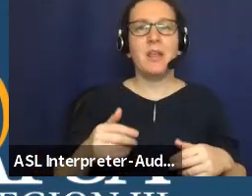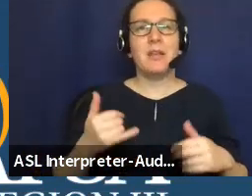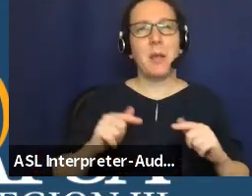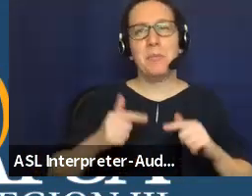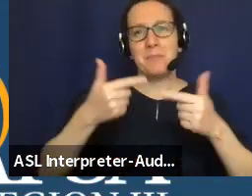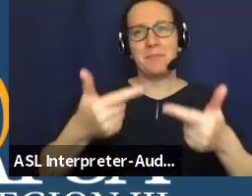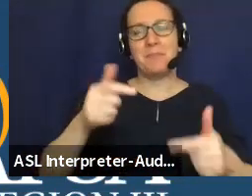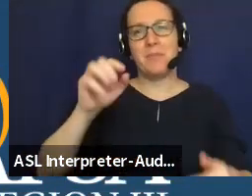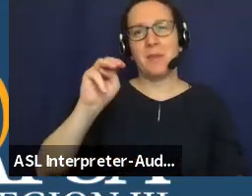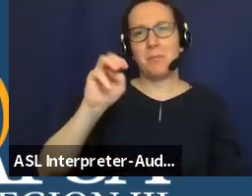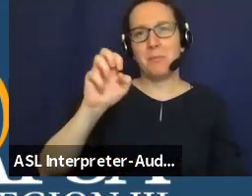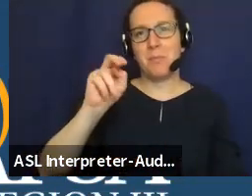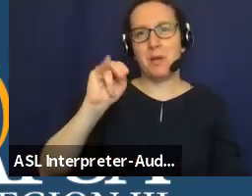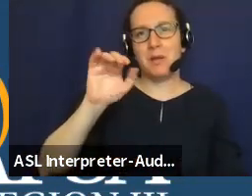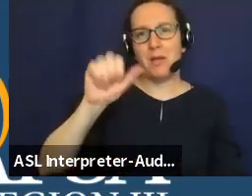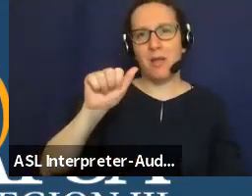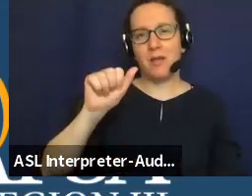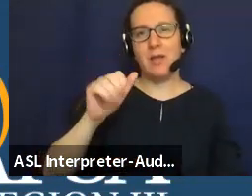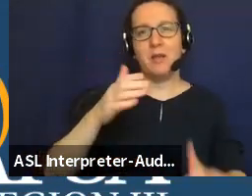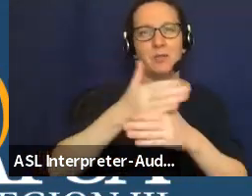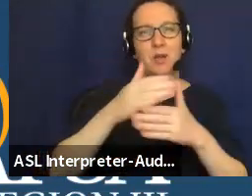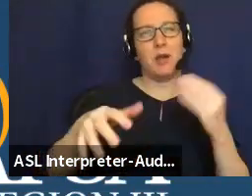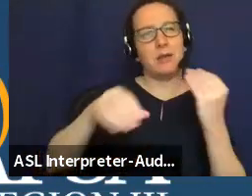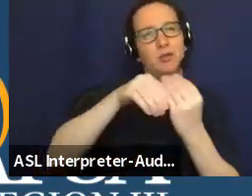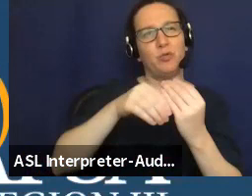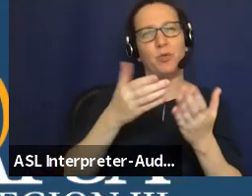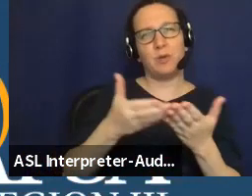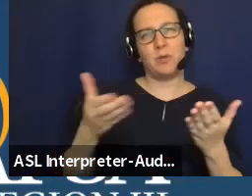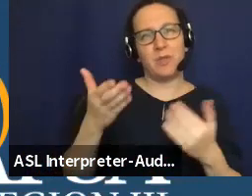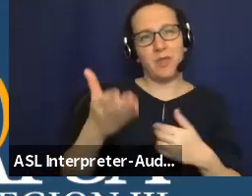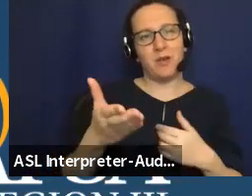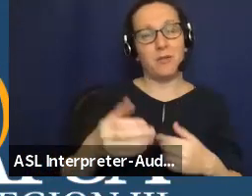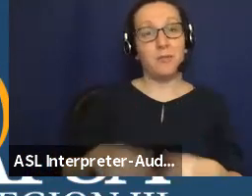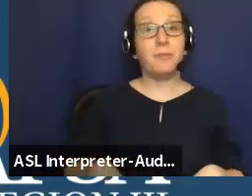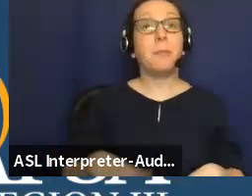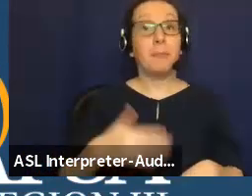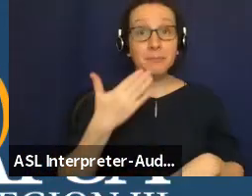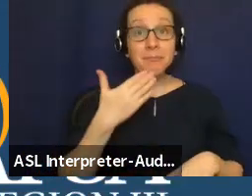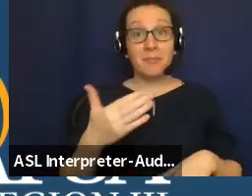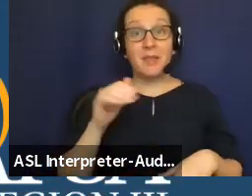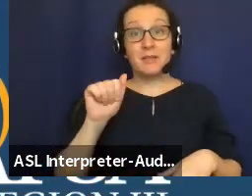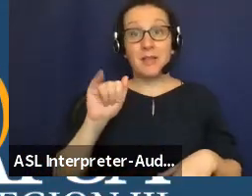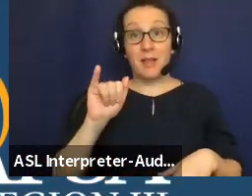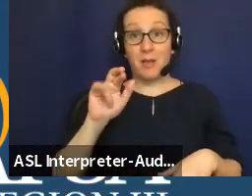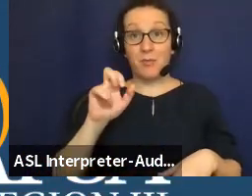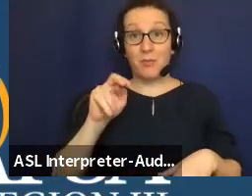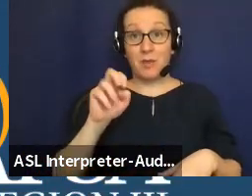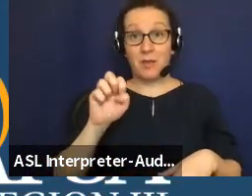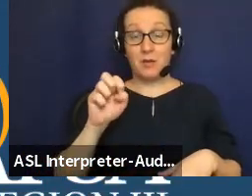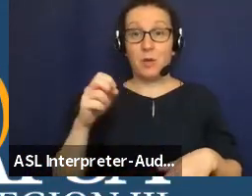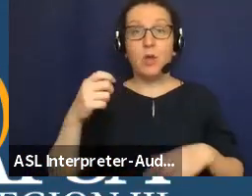wants to share some additional resources that's in there. Yeah, thanks, Irene. Yeah, on this Google Sheet, there's